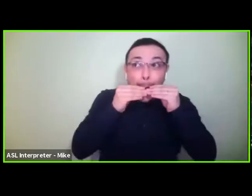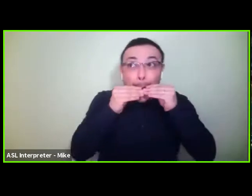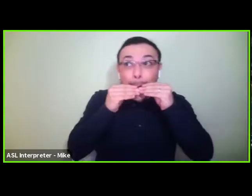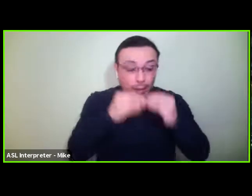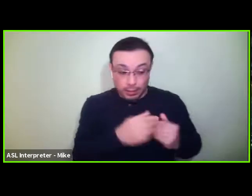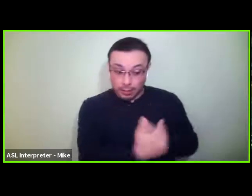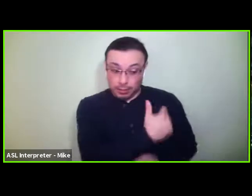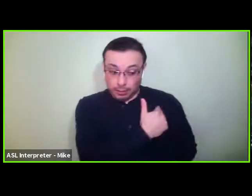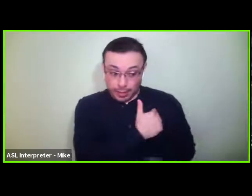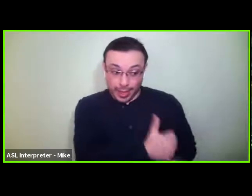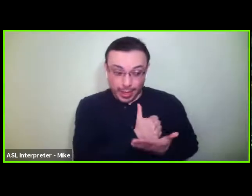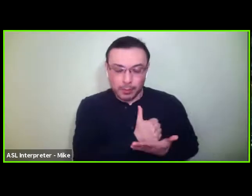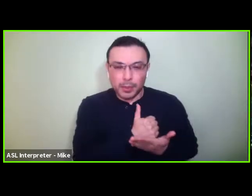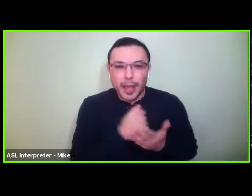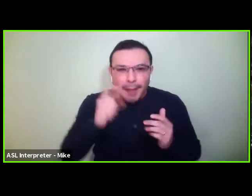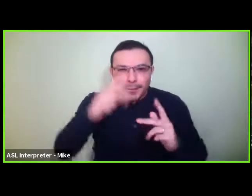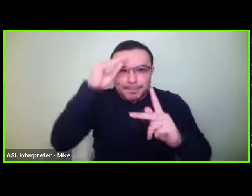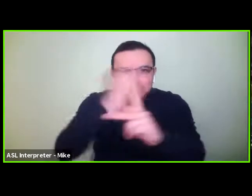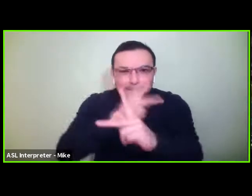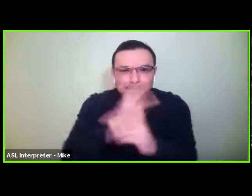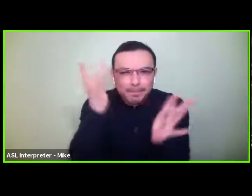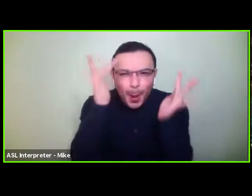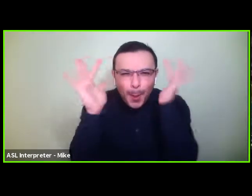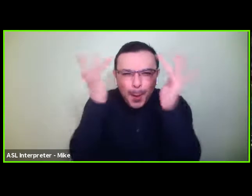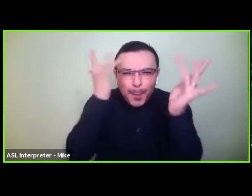Architect Jonah Price and Crip scholar